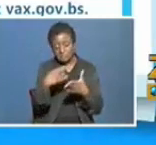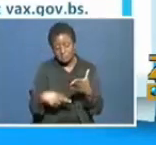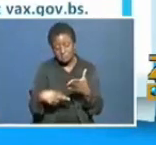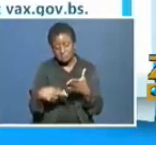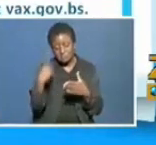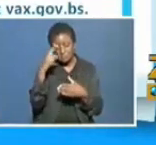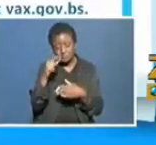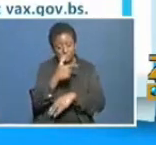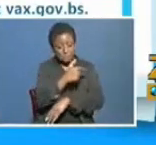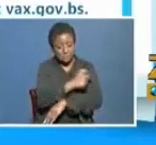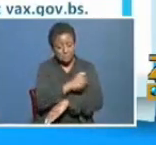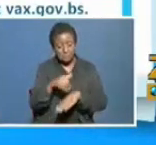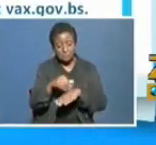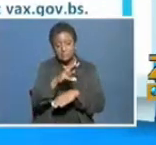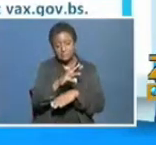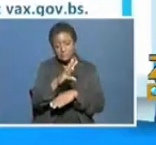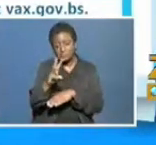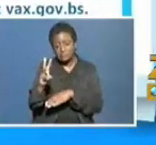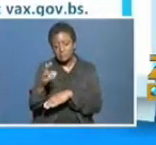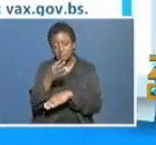register for vaccination at